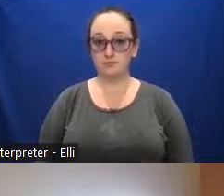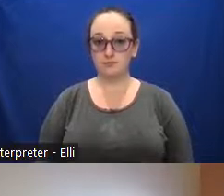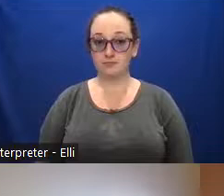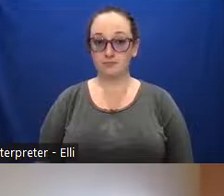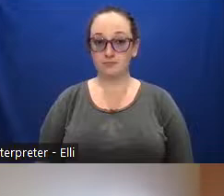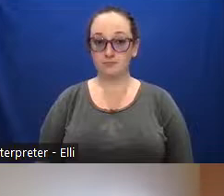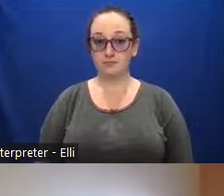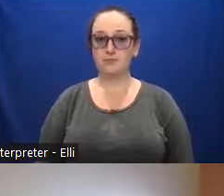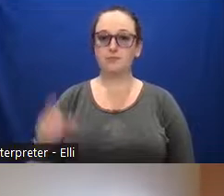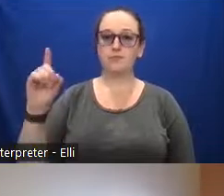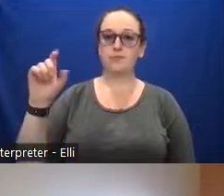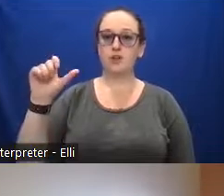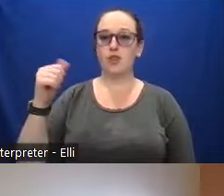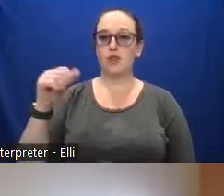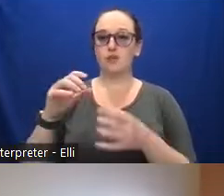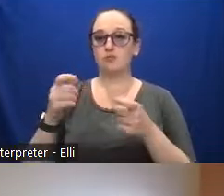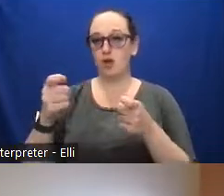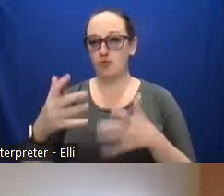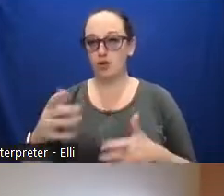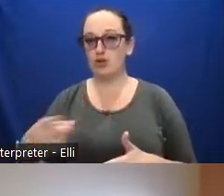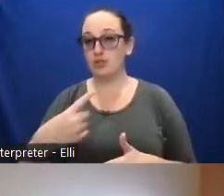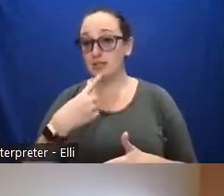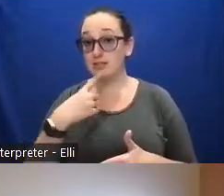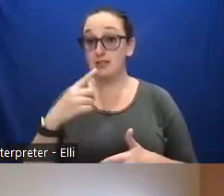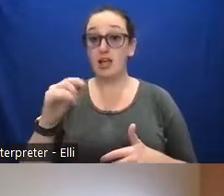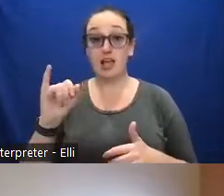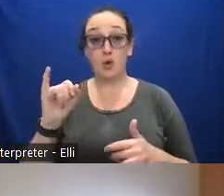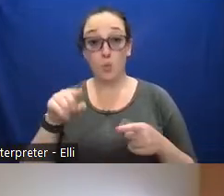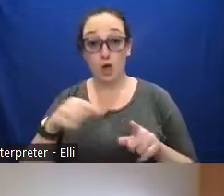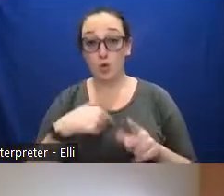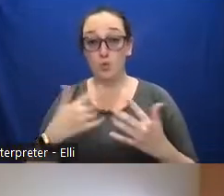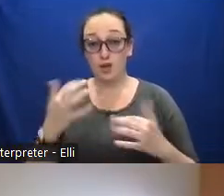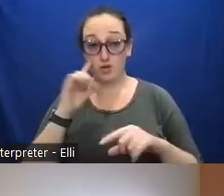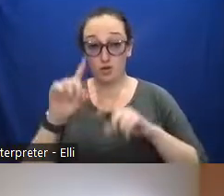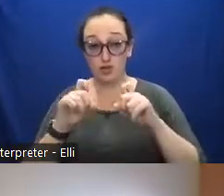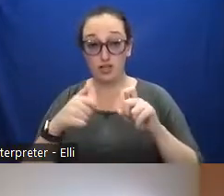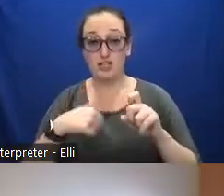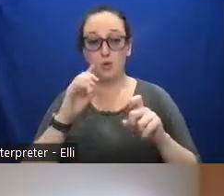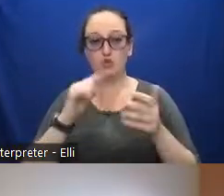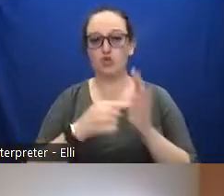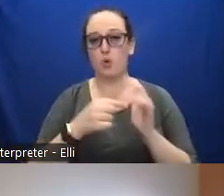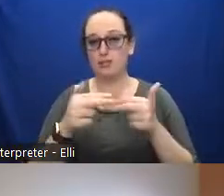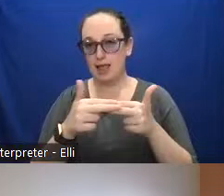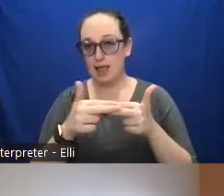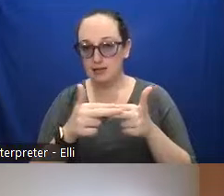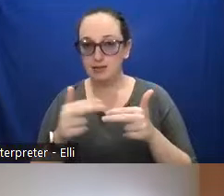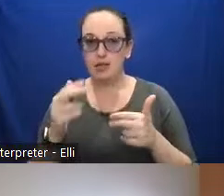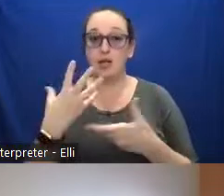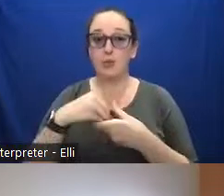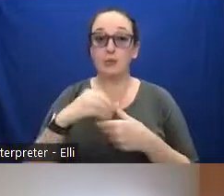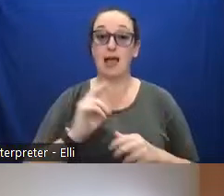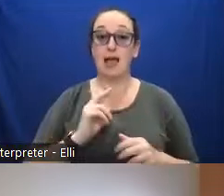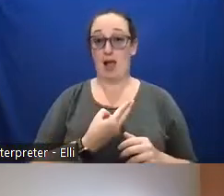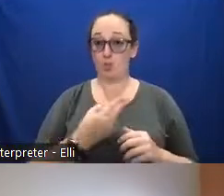So while we wait to see if we have any questions, I'm going to go to the next slides, which include some contact